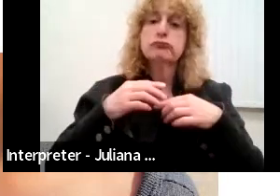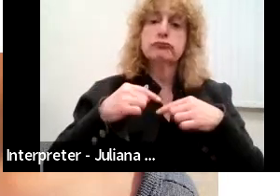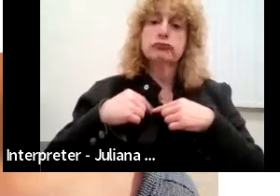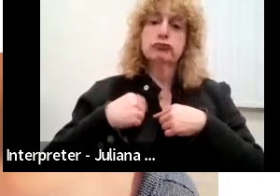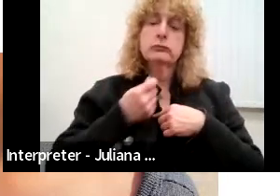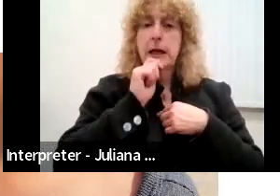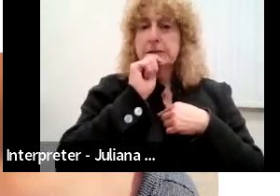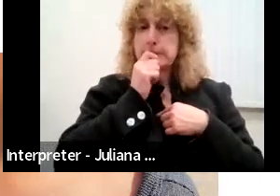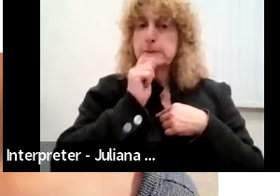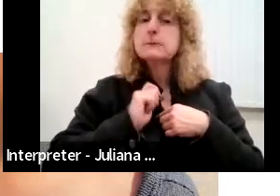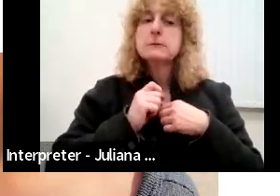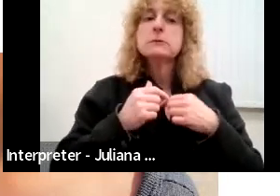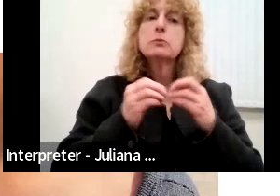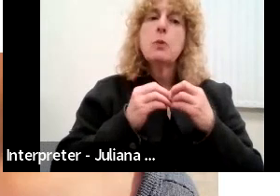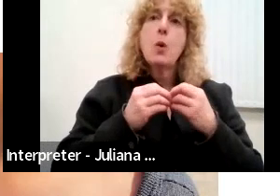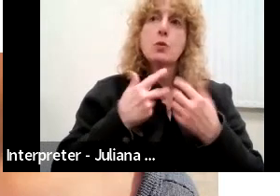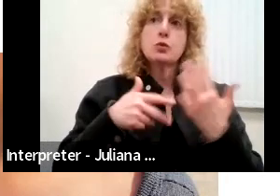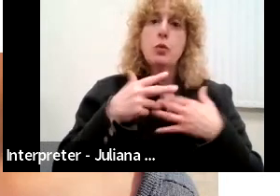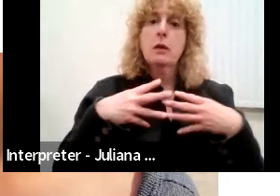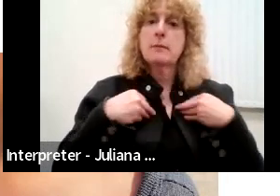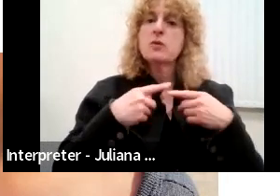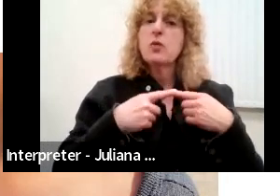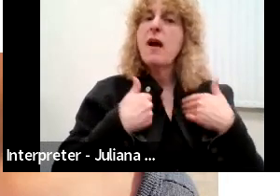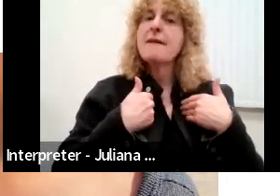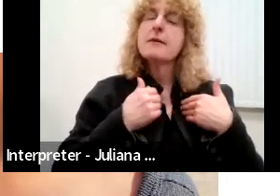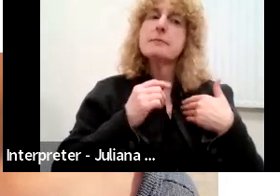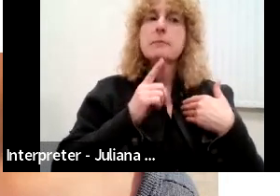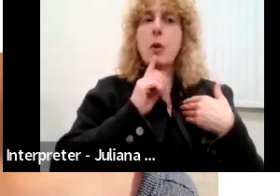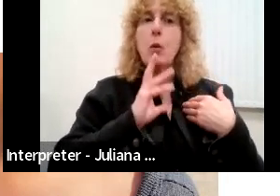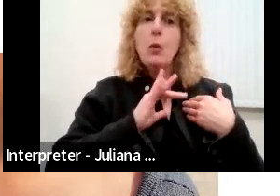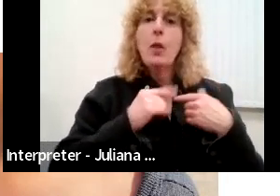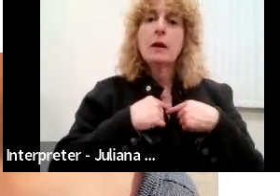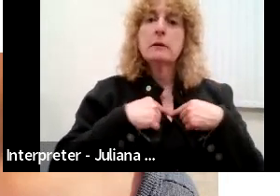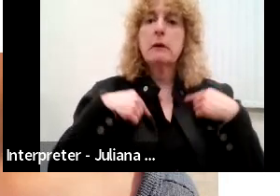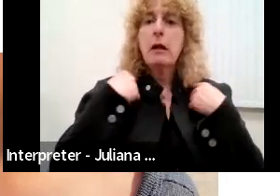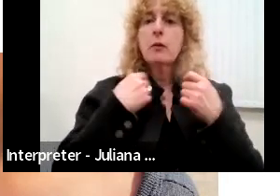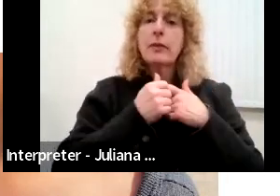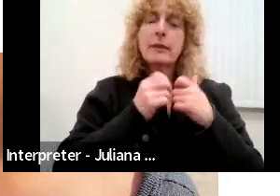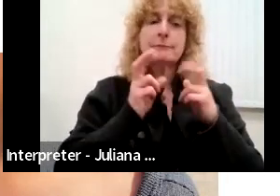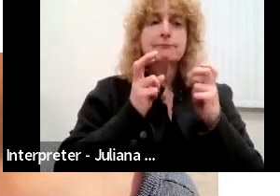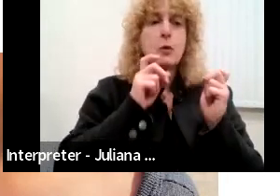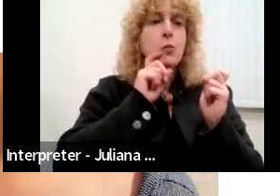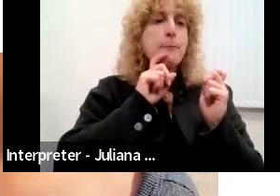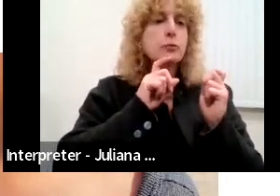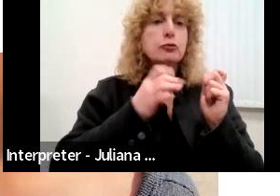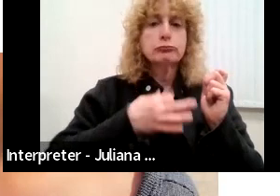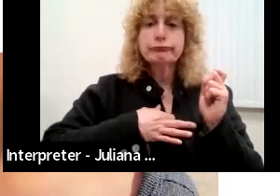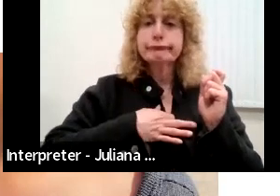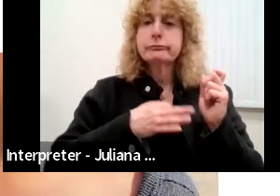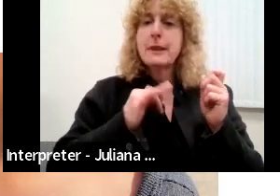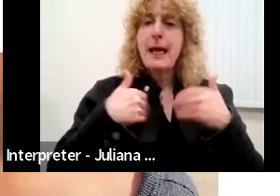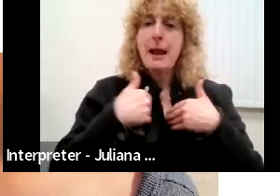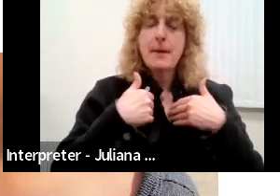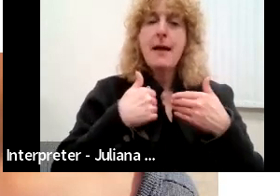more socially acceptable to have kind of a cool necklace with a rubbery animal. They have a sloth